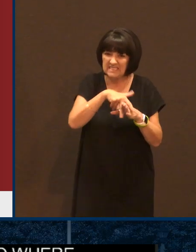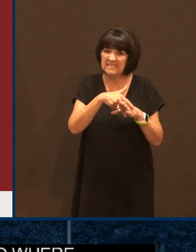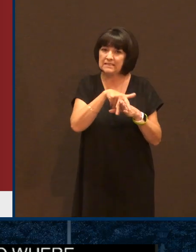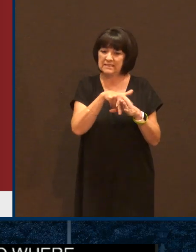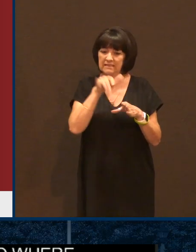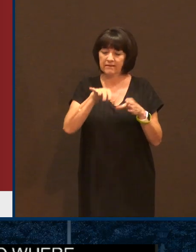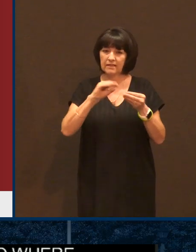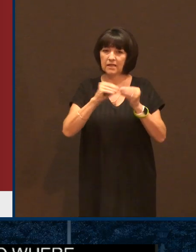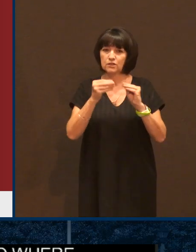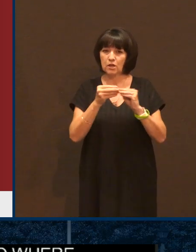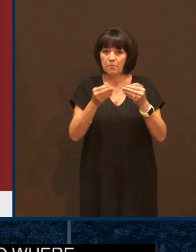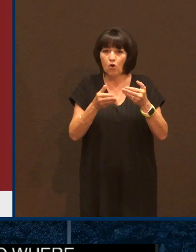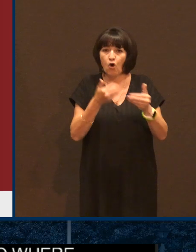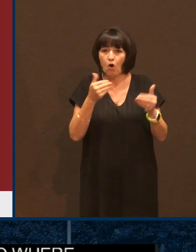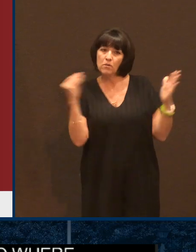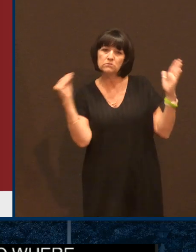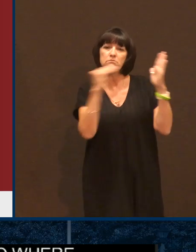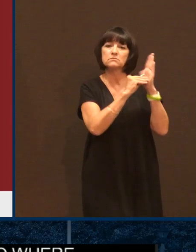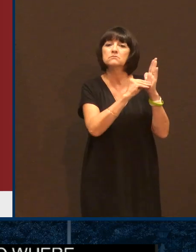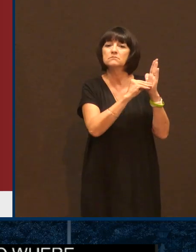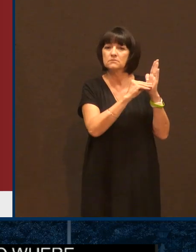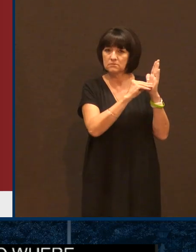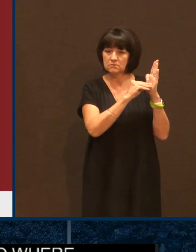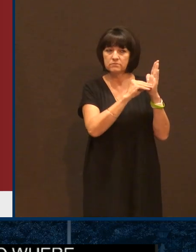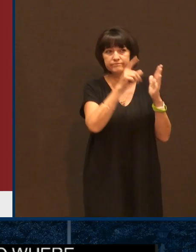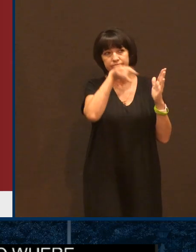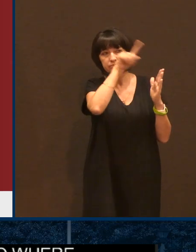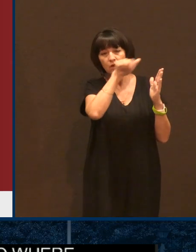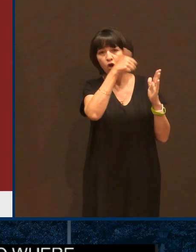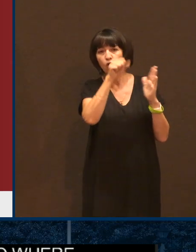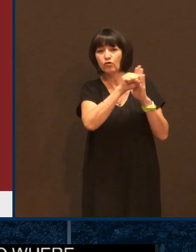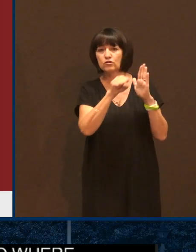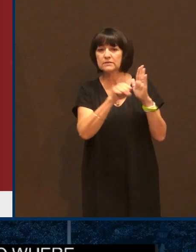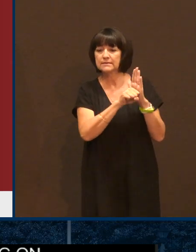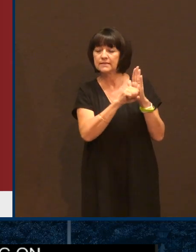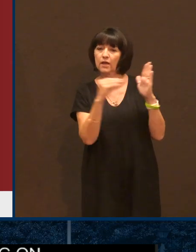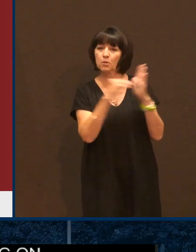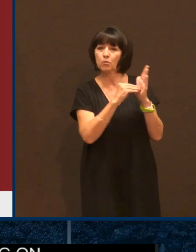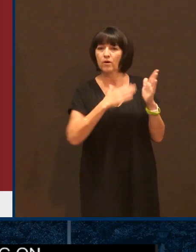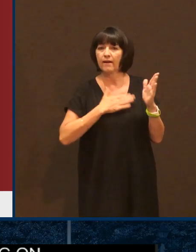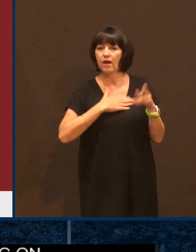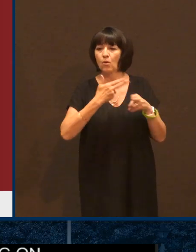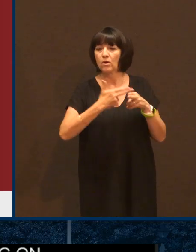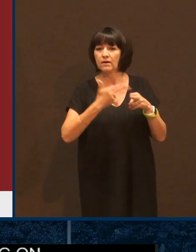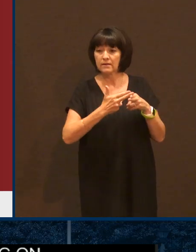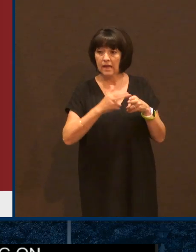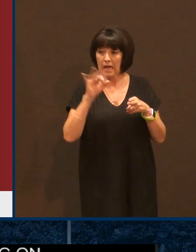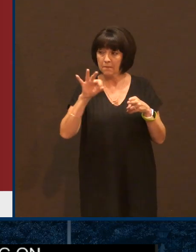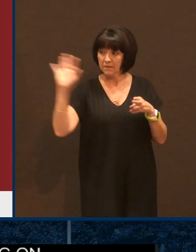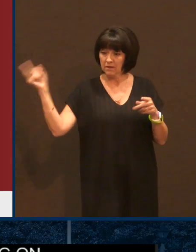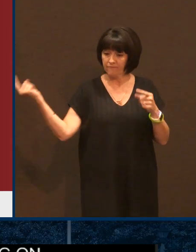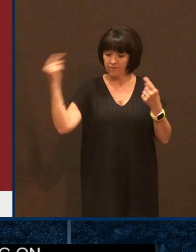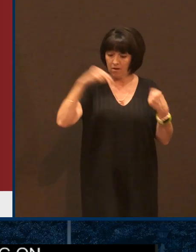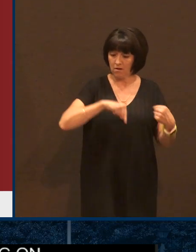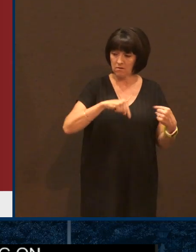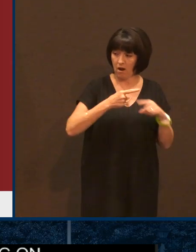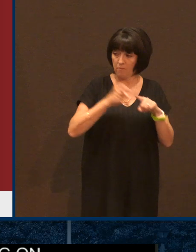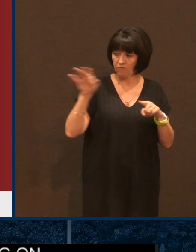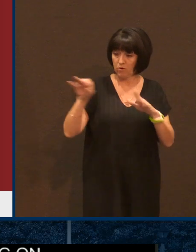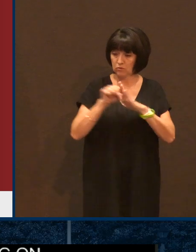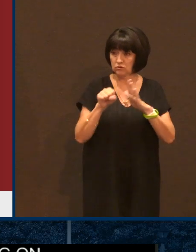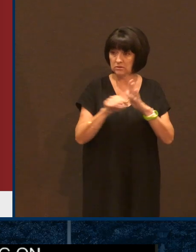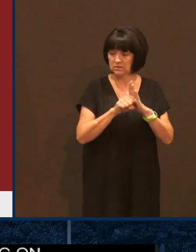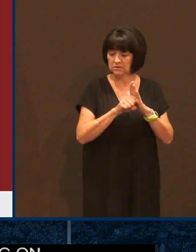want to be in terms of 5% positive cases in our testing, and where we